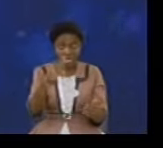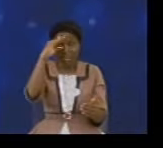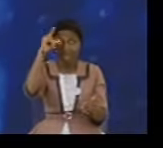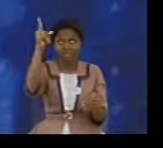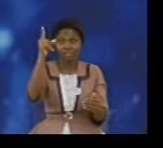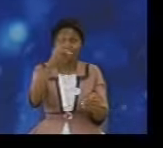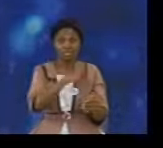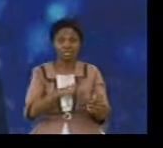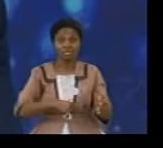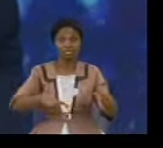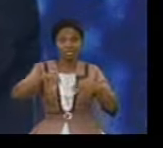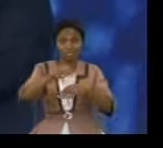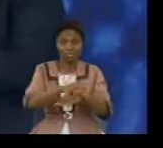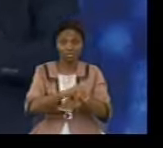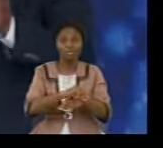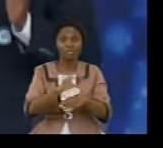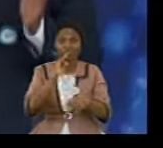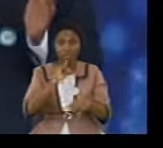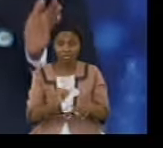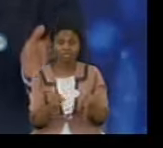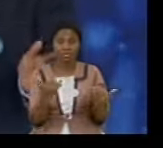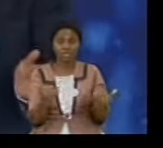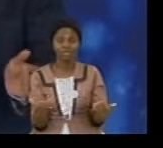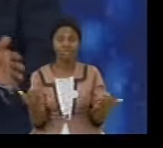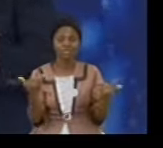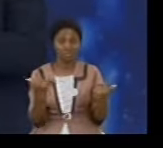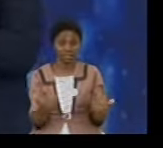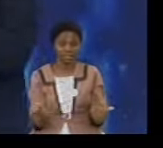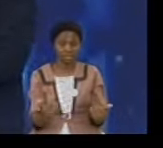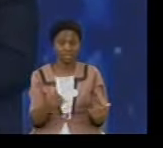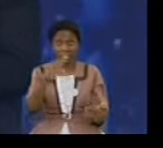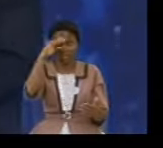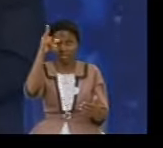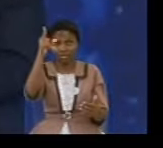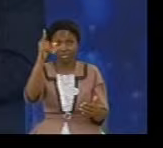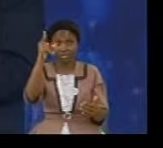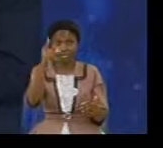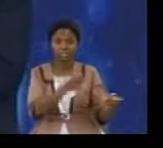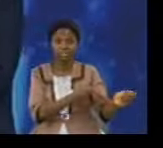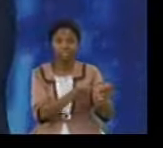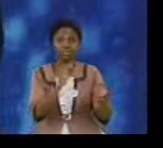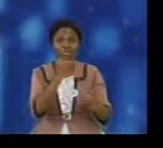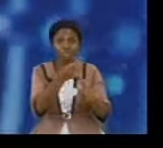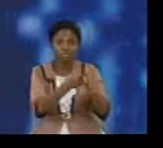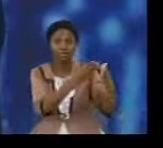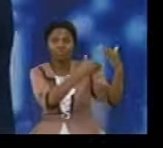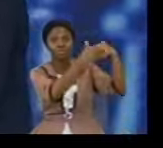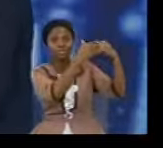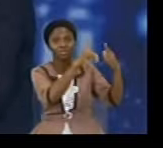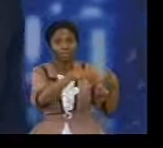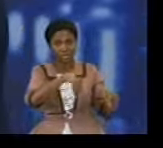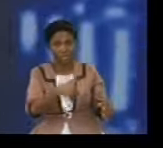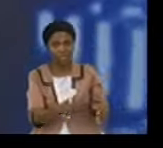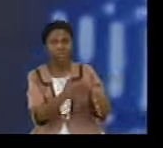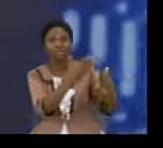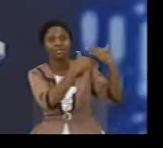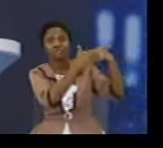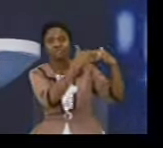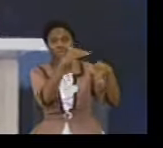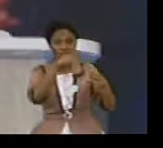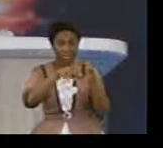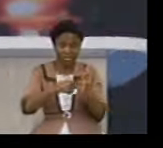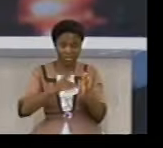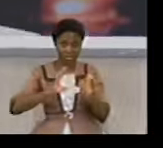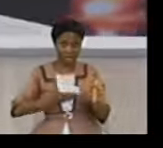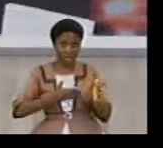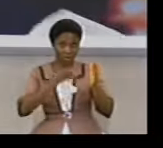now, his dominion is from generation to generation. In this, our generation,